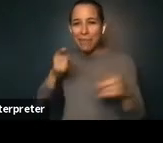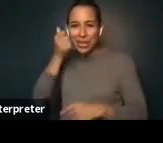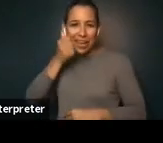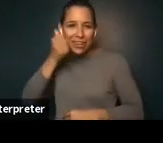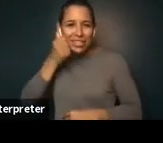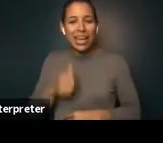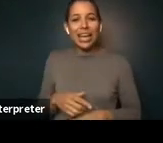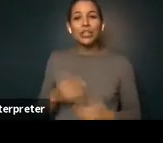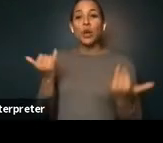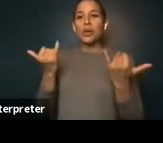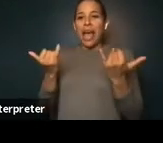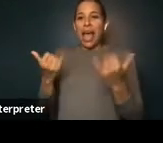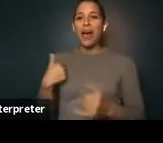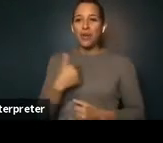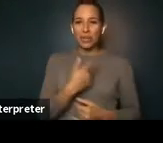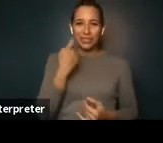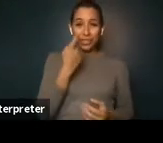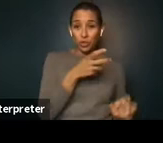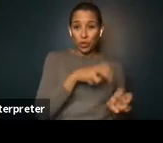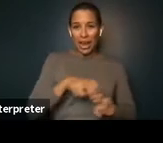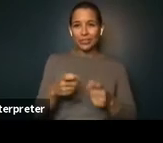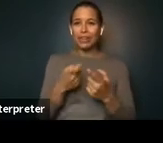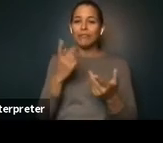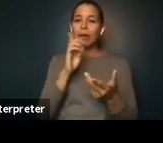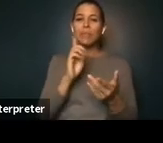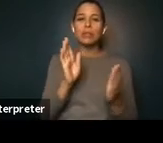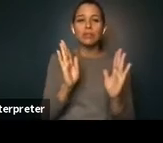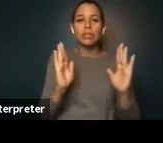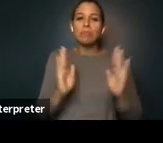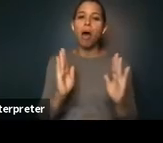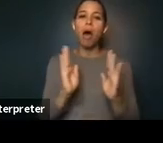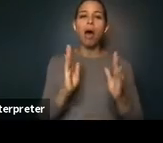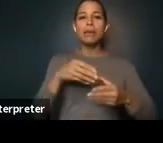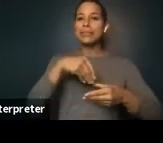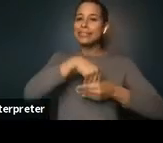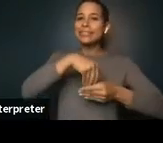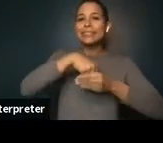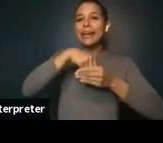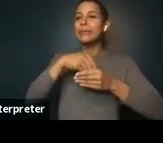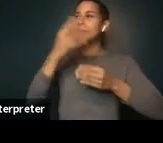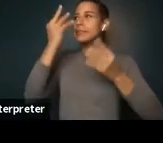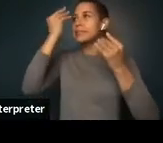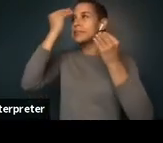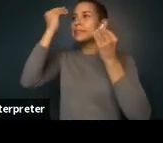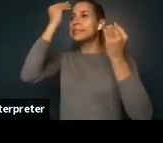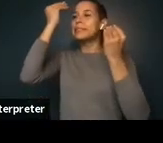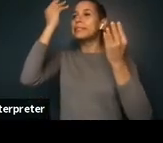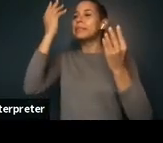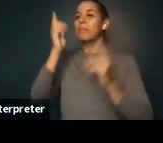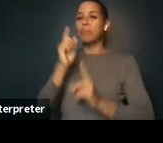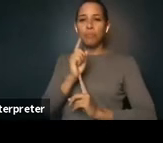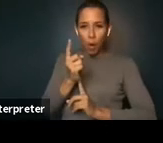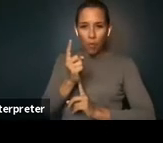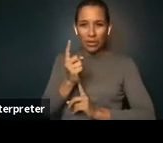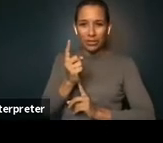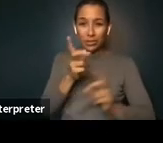transition from these sort of small interior, um, internal moments, right? To something that is so